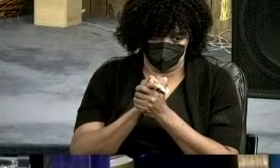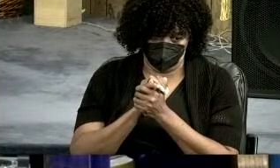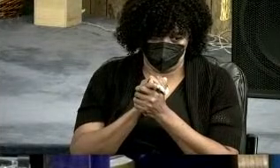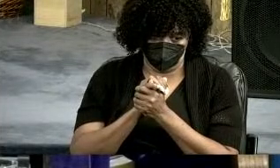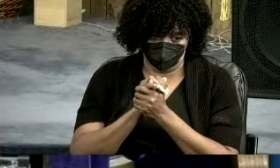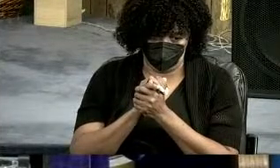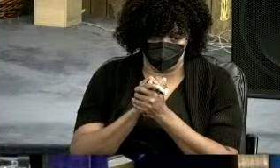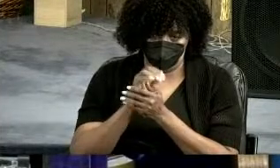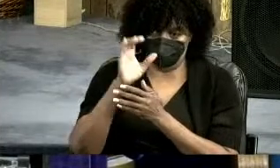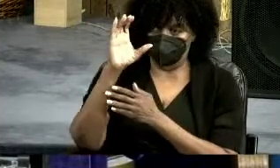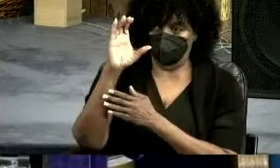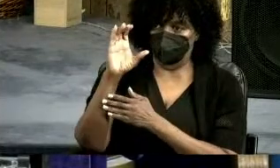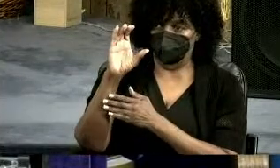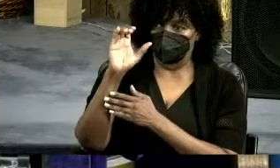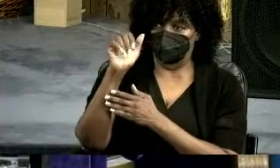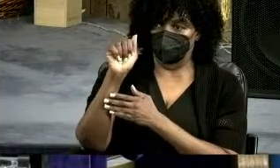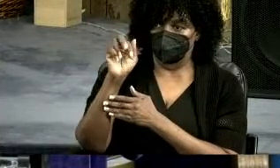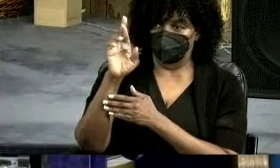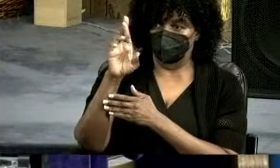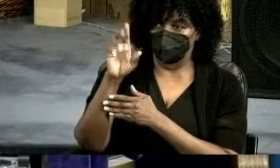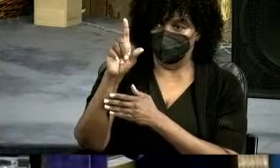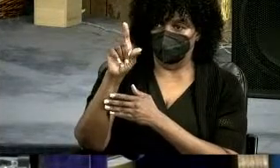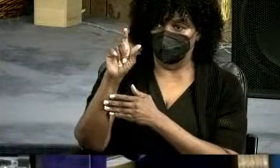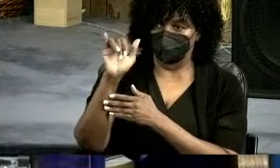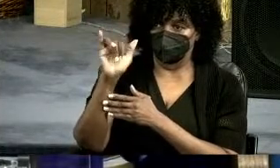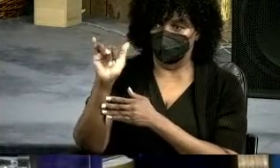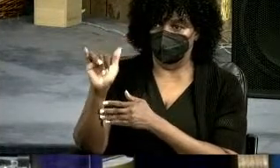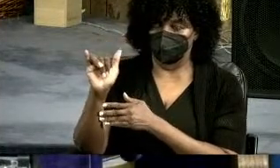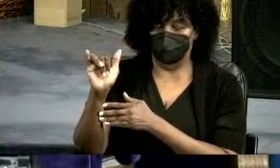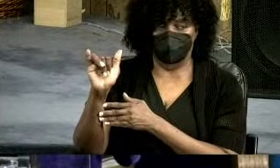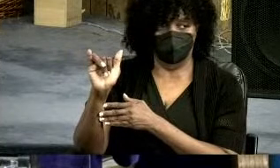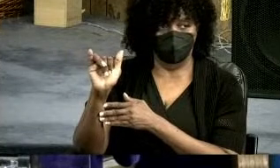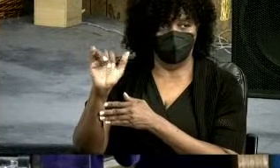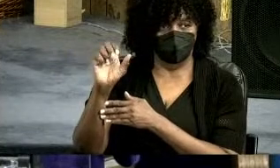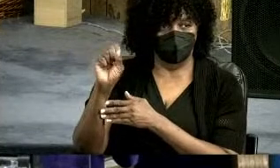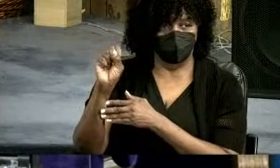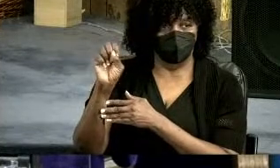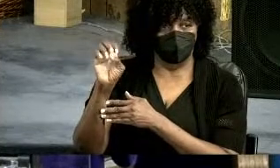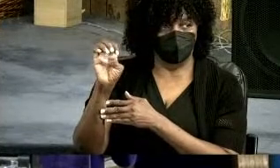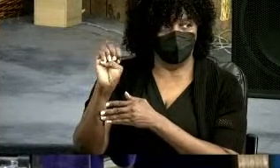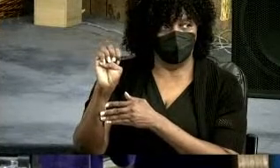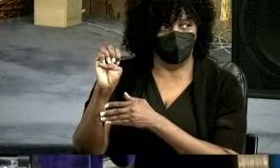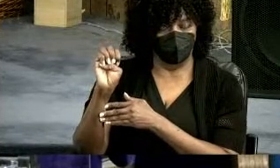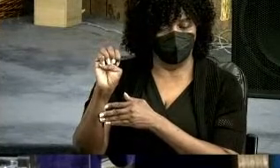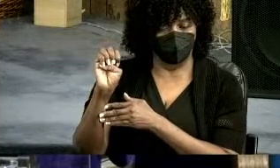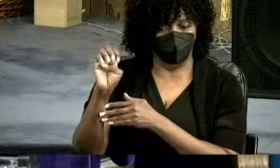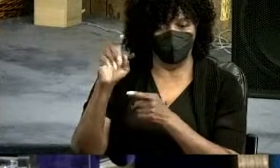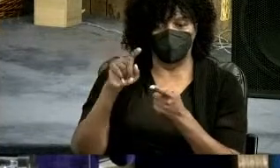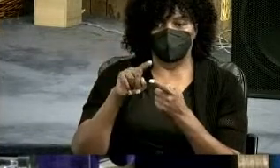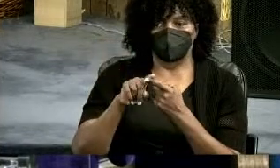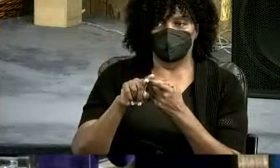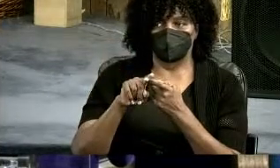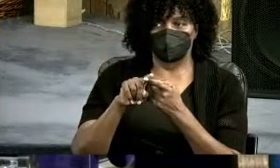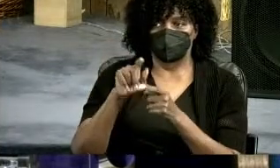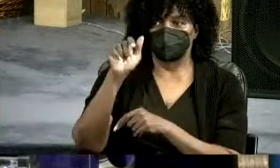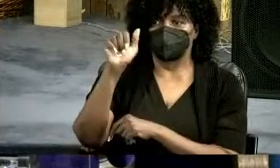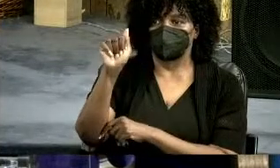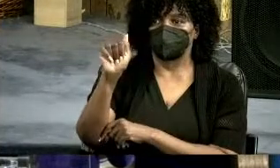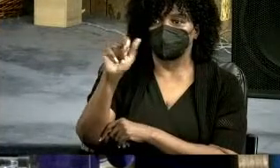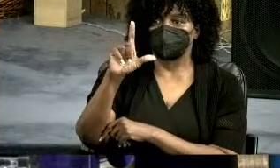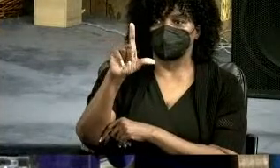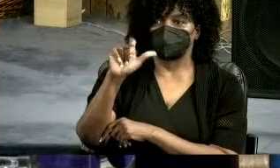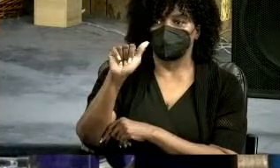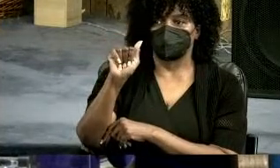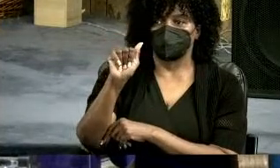the Carlisles have been reassigned to my neck of the woods, Birmingham, Alabama. And